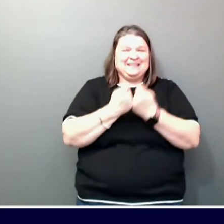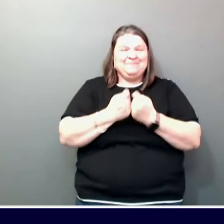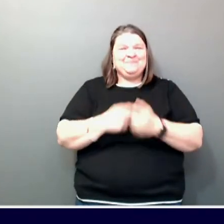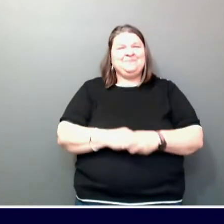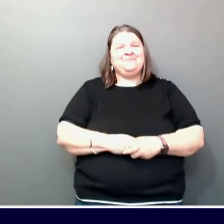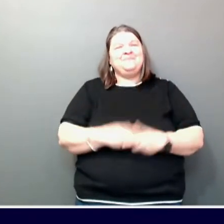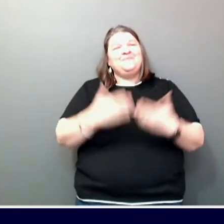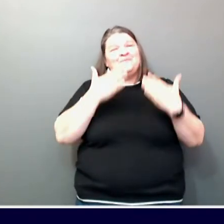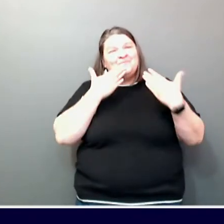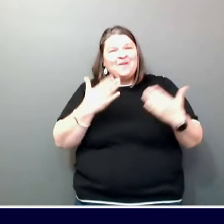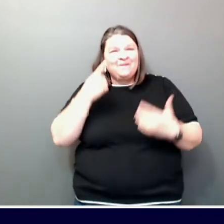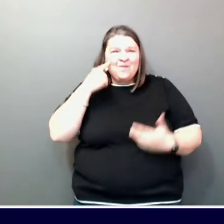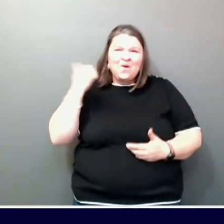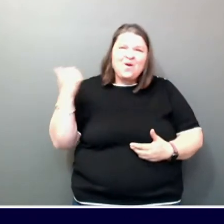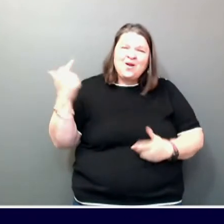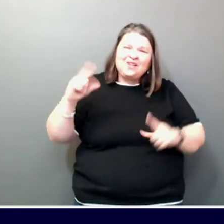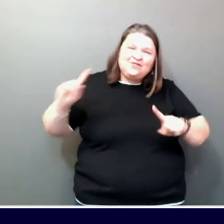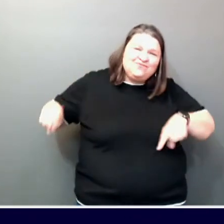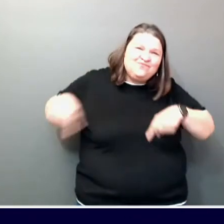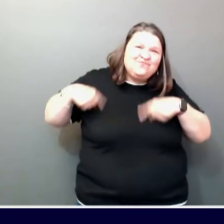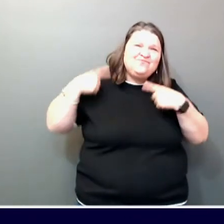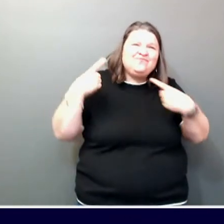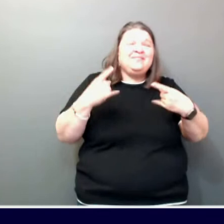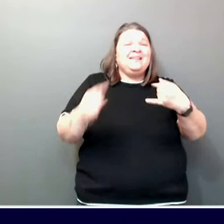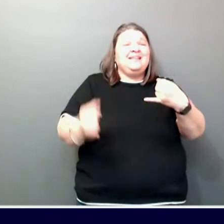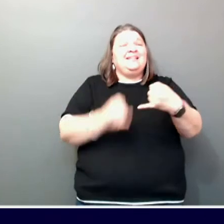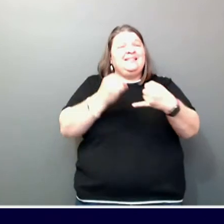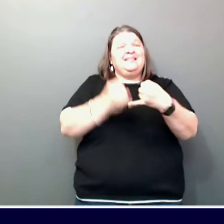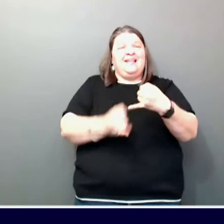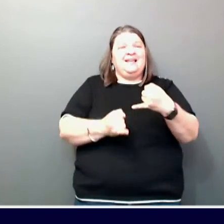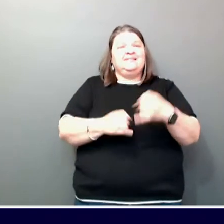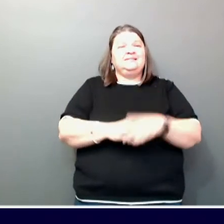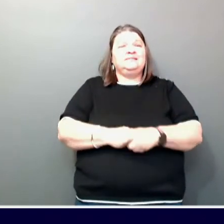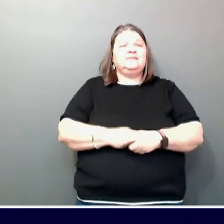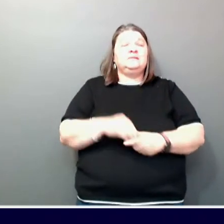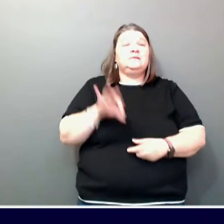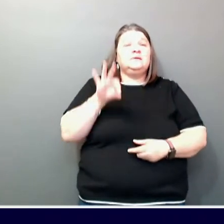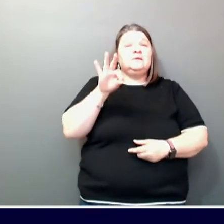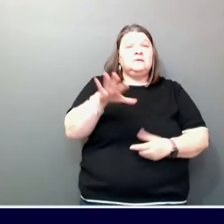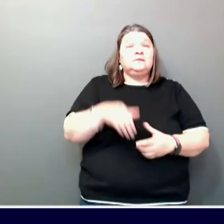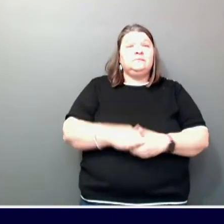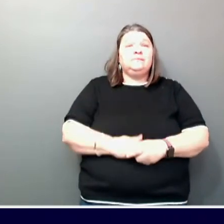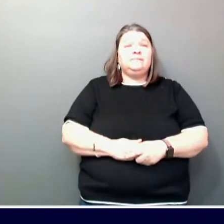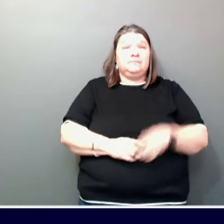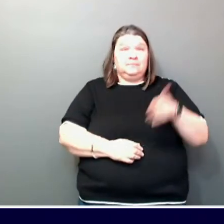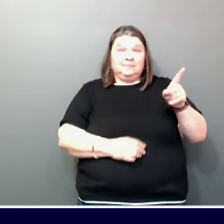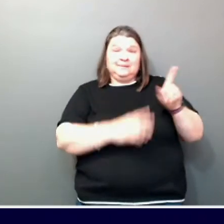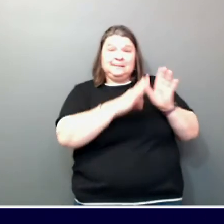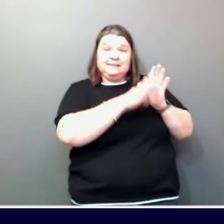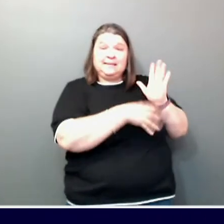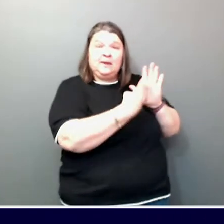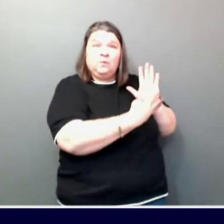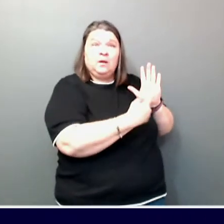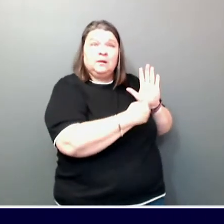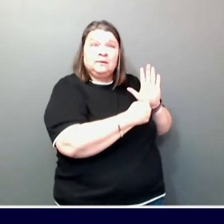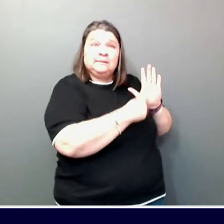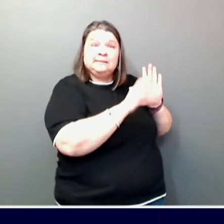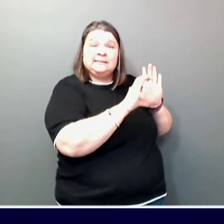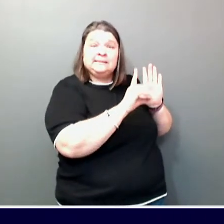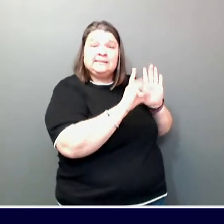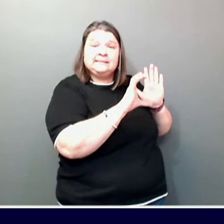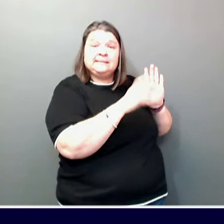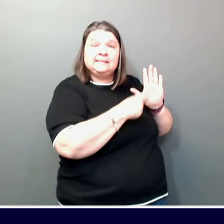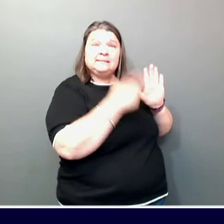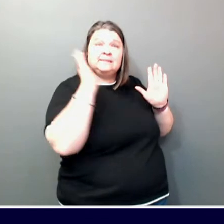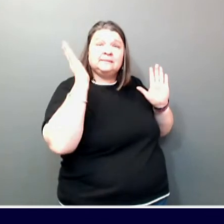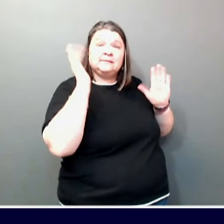these briefings. The last programming note for today is that we are changing the schedule of these briefings. We are shifting them from